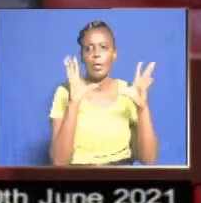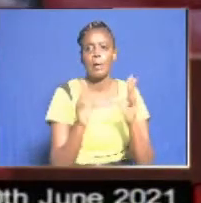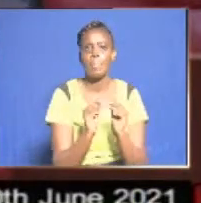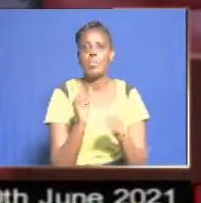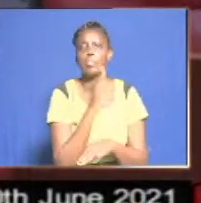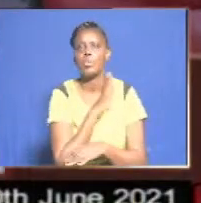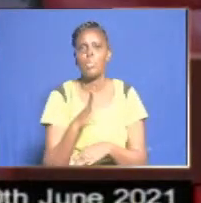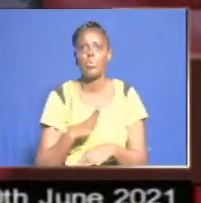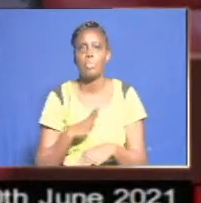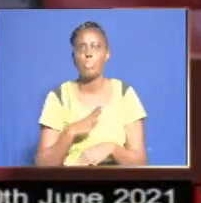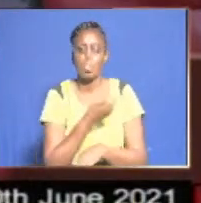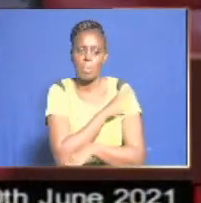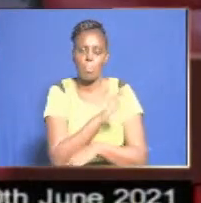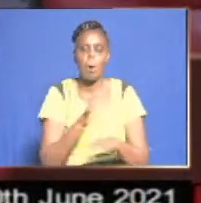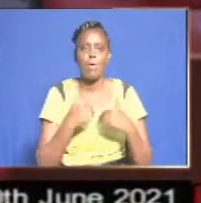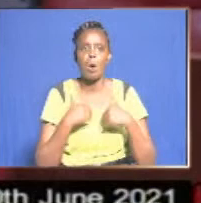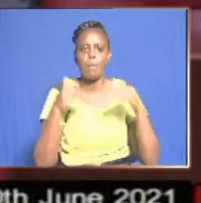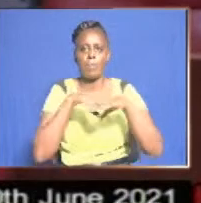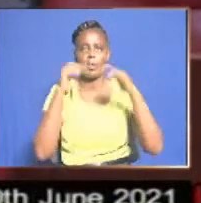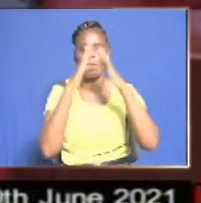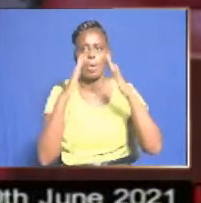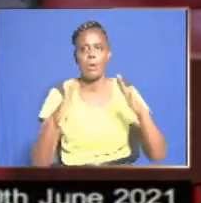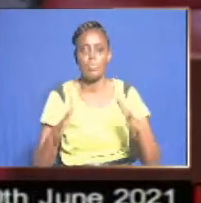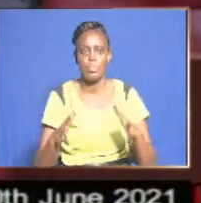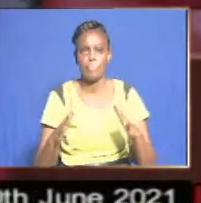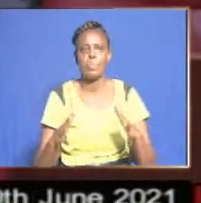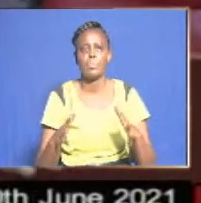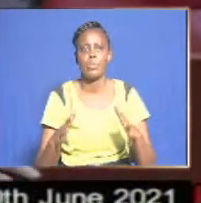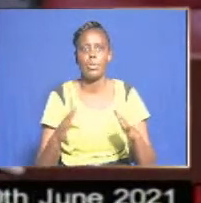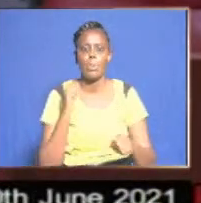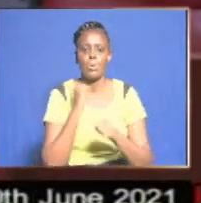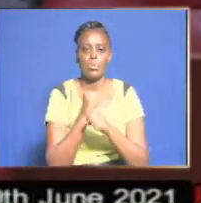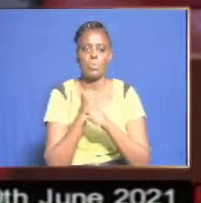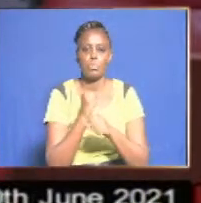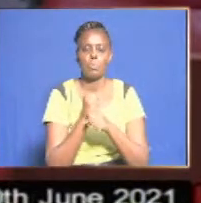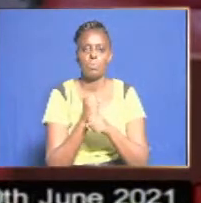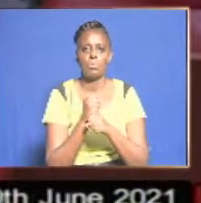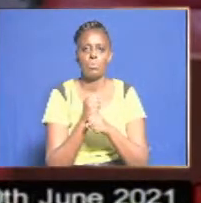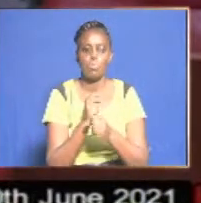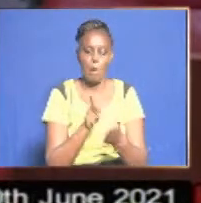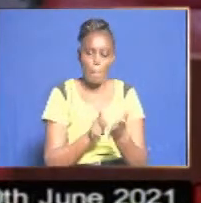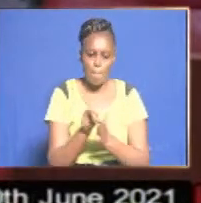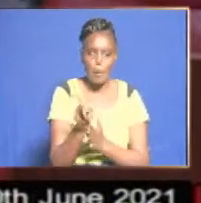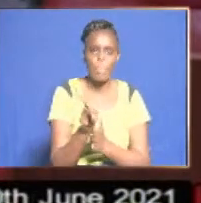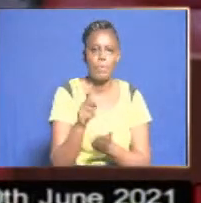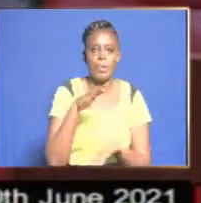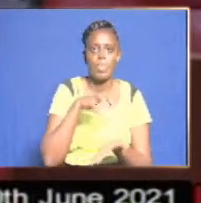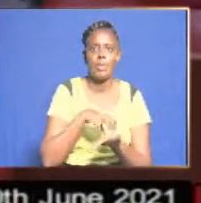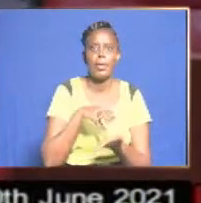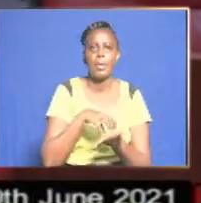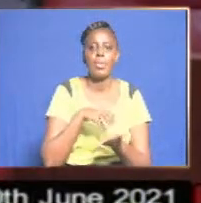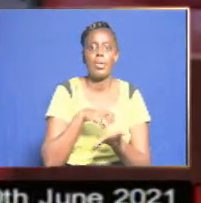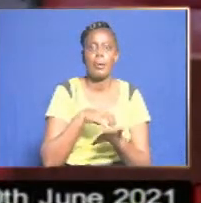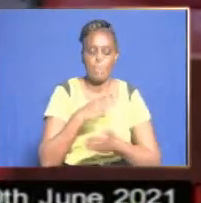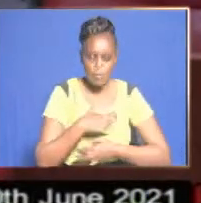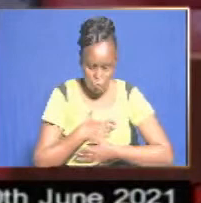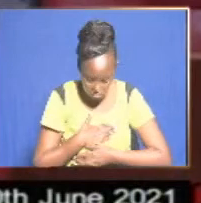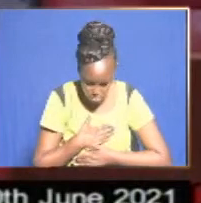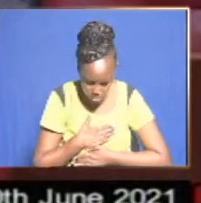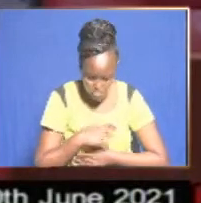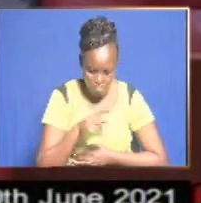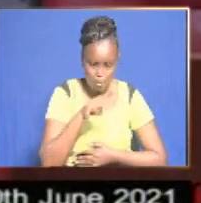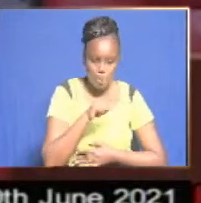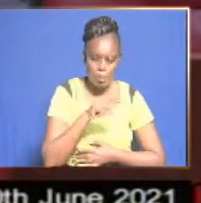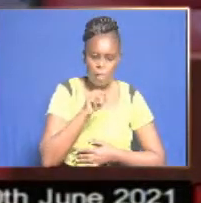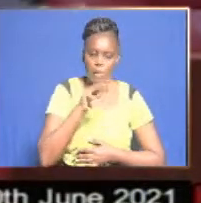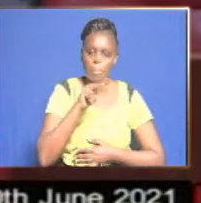has got powers in this House to do appropriation. So the case of the Honorable Nyamita, I'm